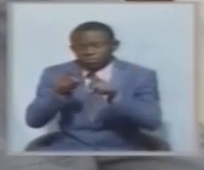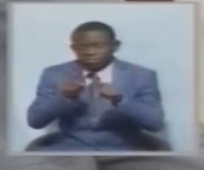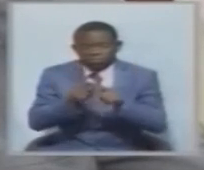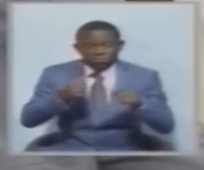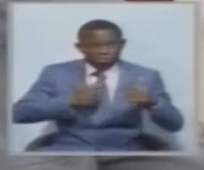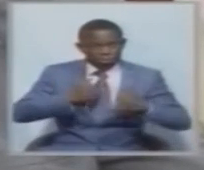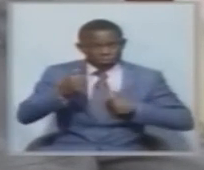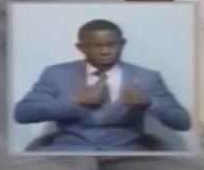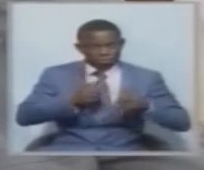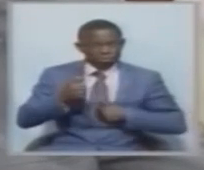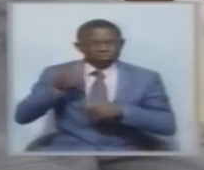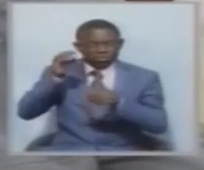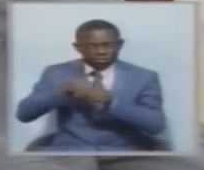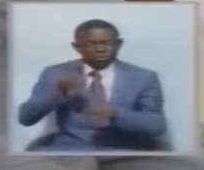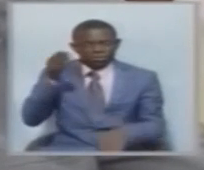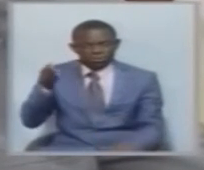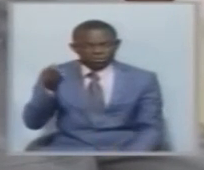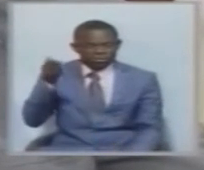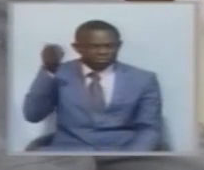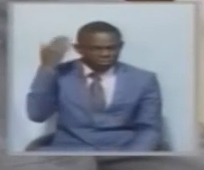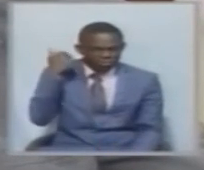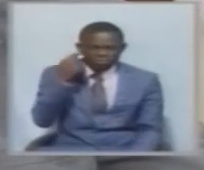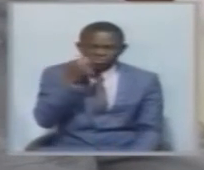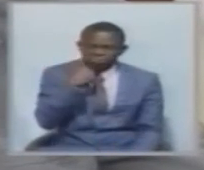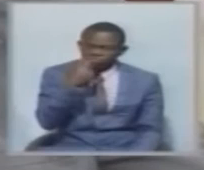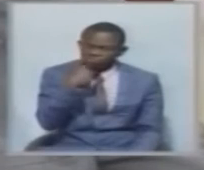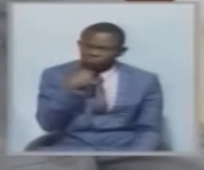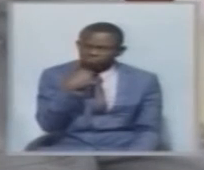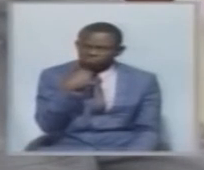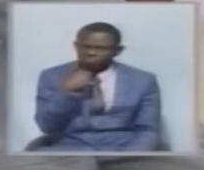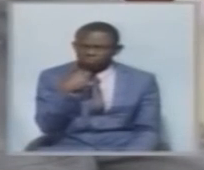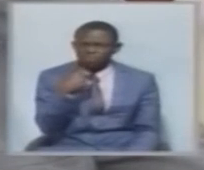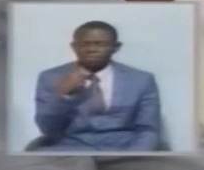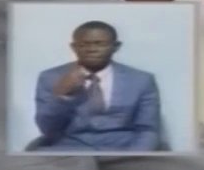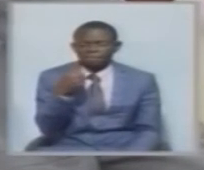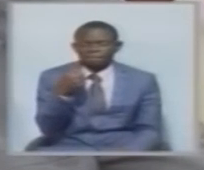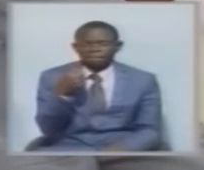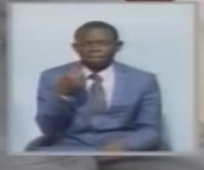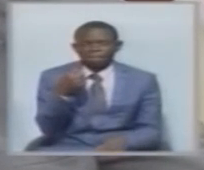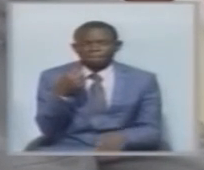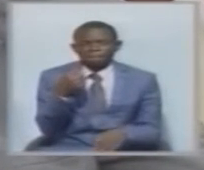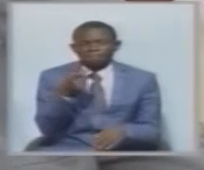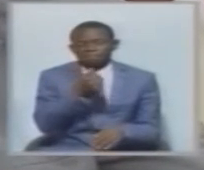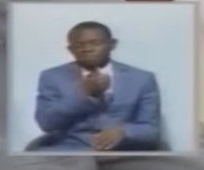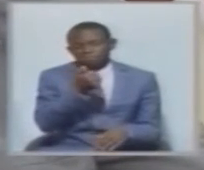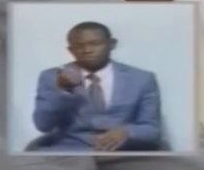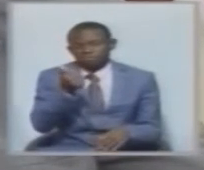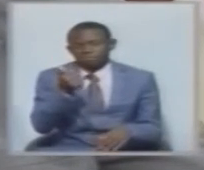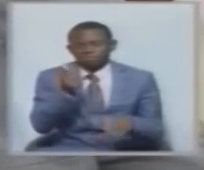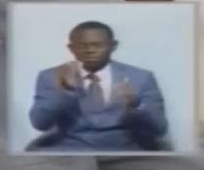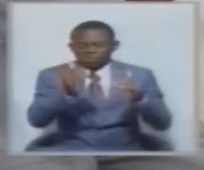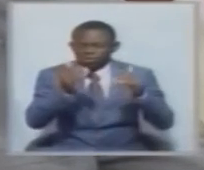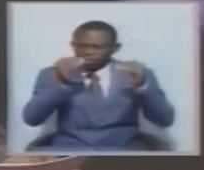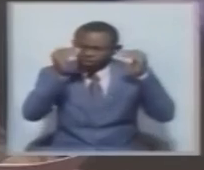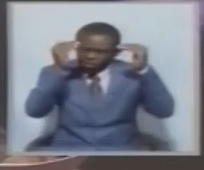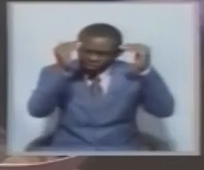will grace the occasions, like also high personalities like Kofi Annan, who's will be